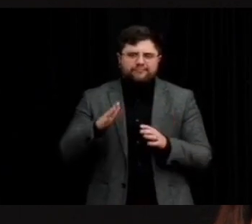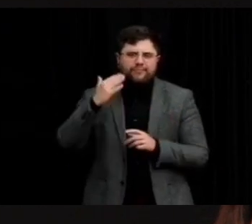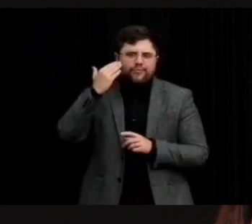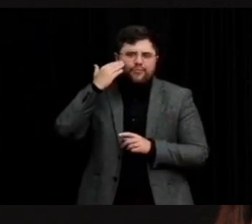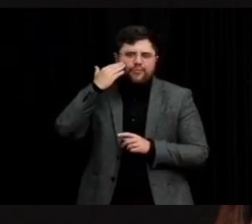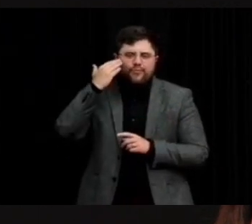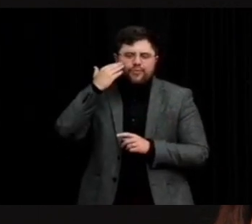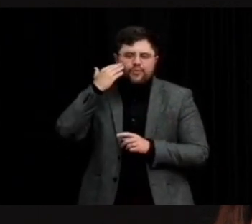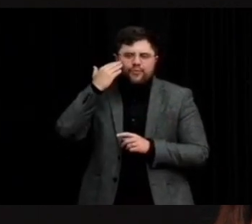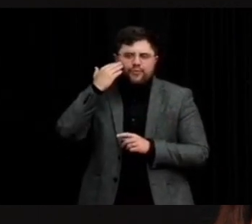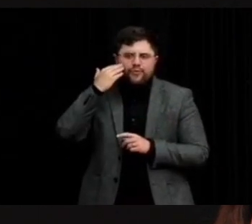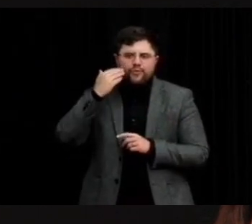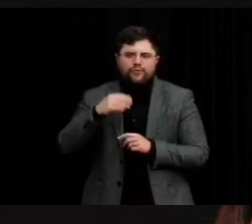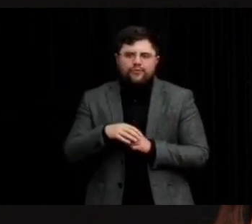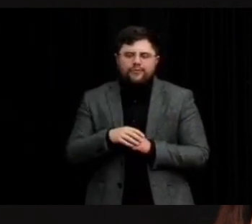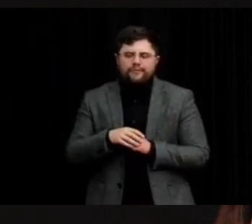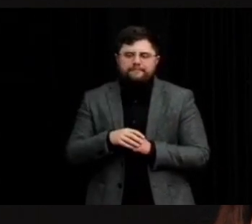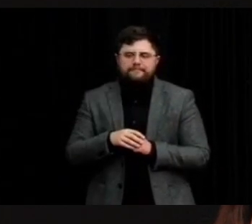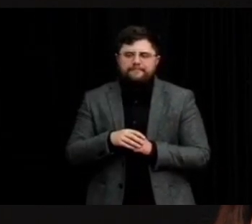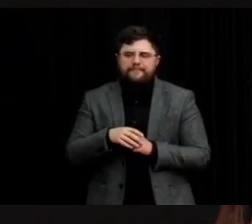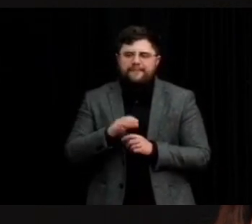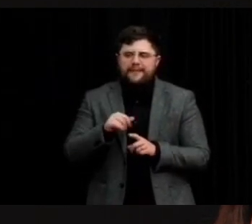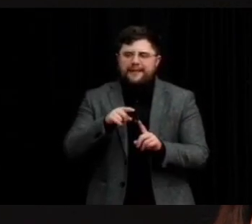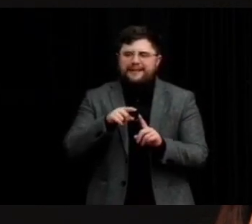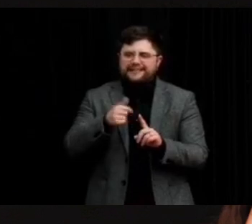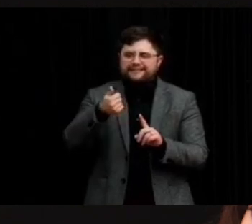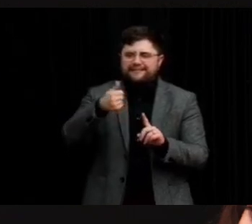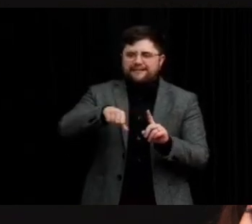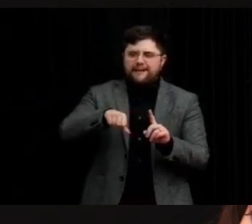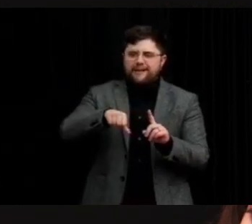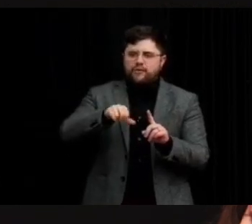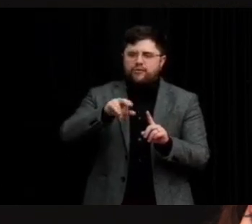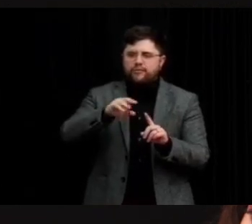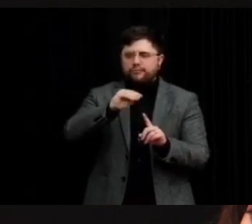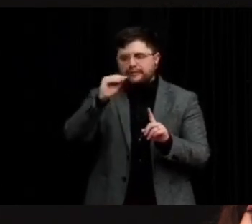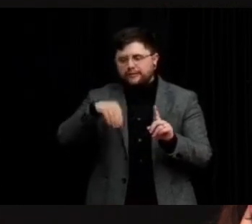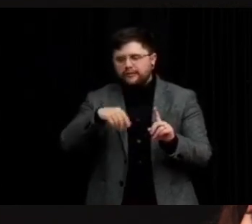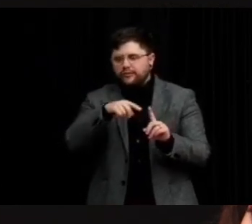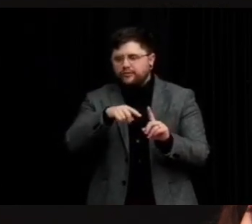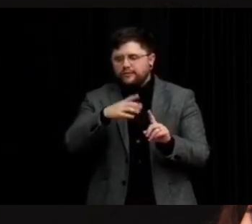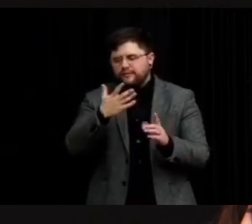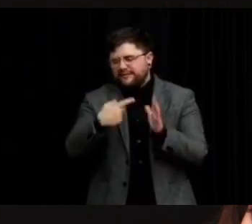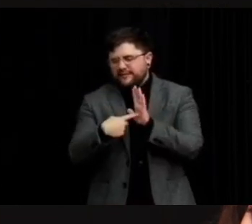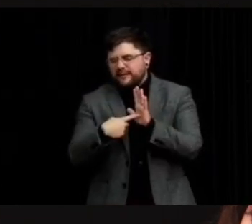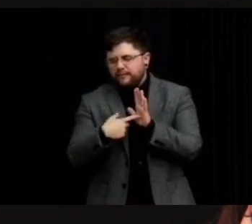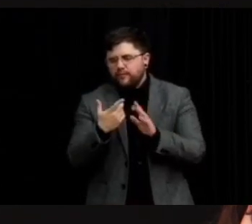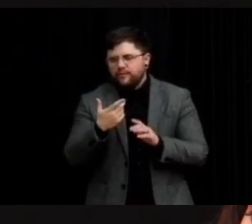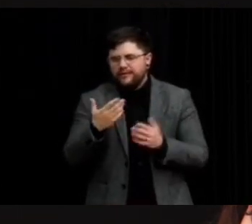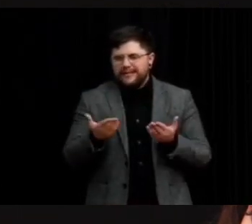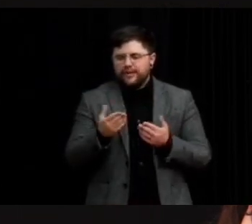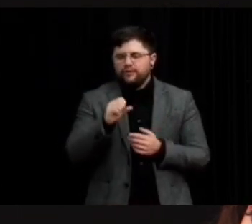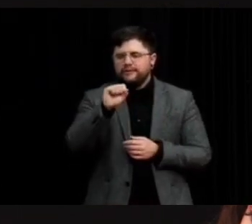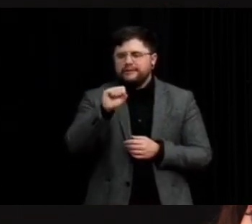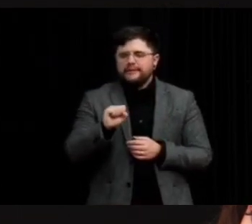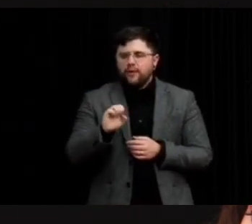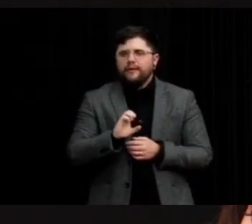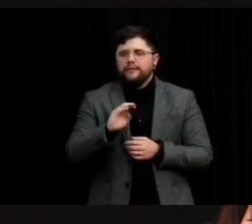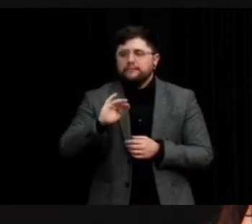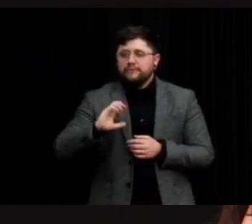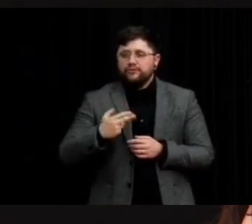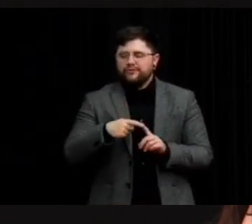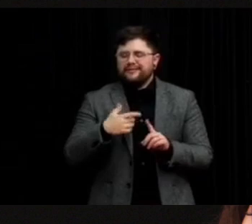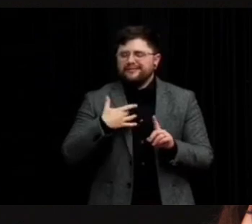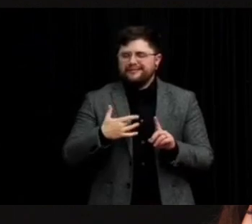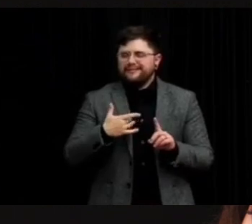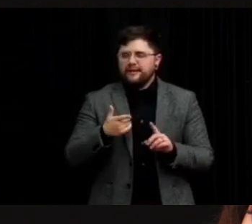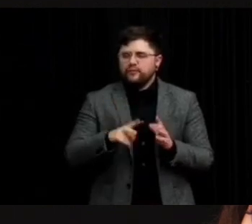that the denial rates, for example, here in Southeast Michigan are